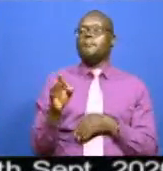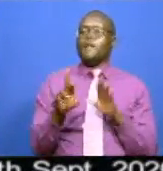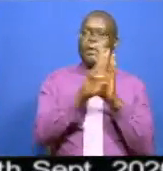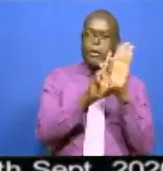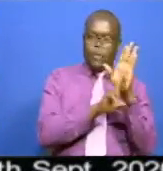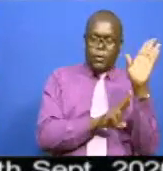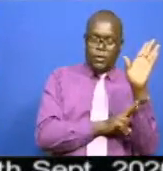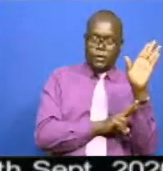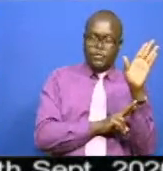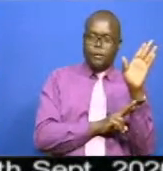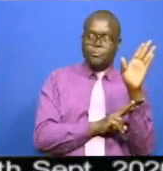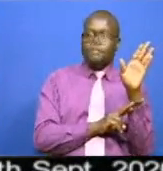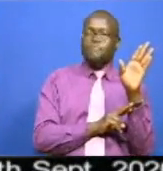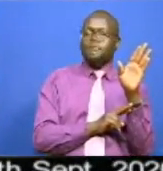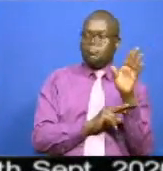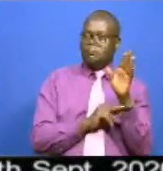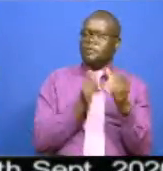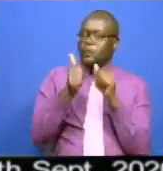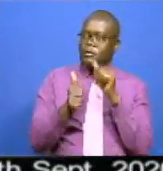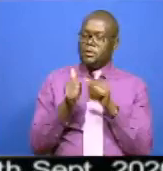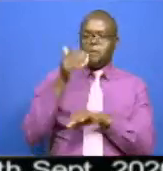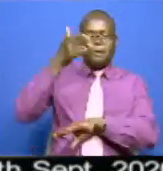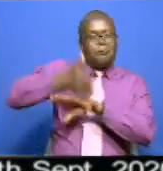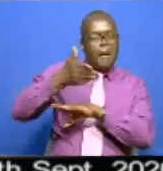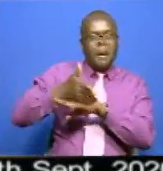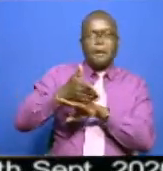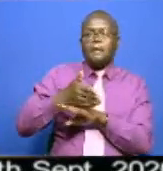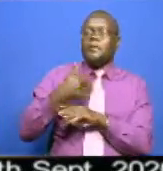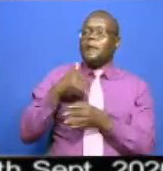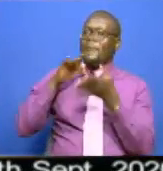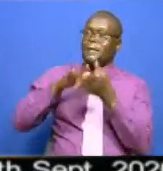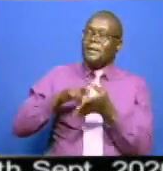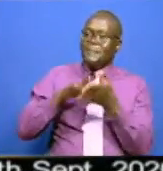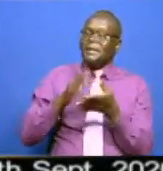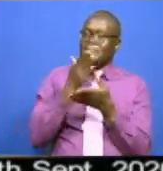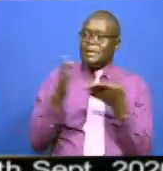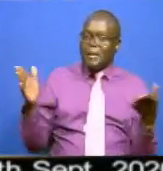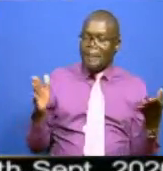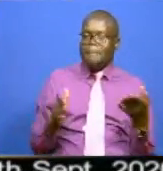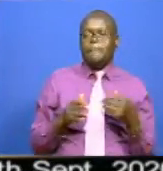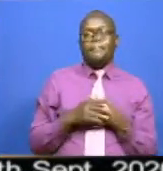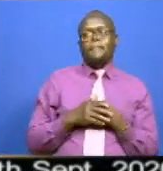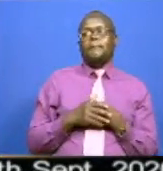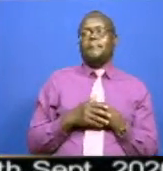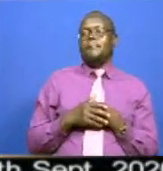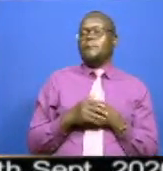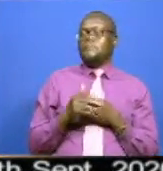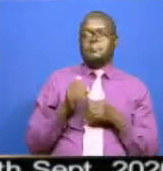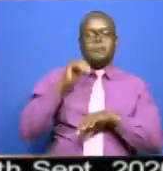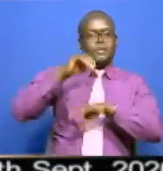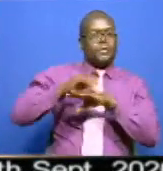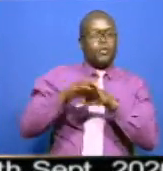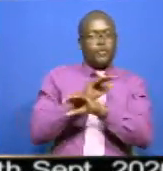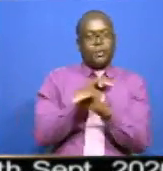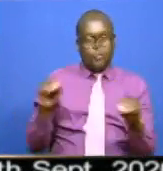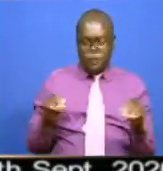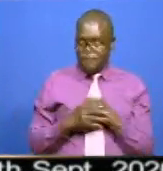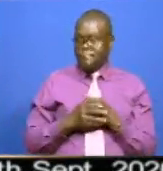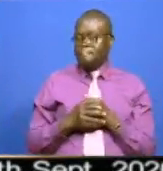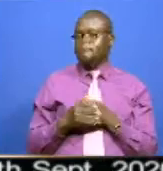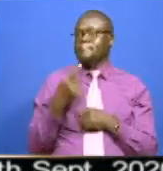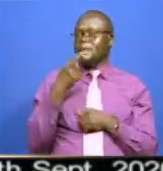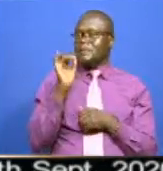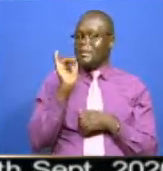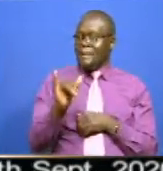that are faulty. And Mr. Speaker, I just want to re-emphasize some of the perimeters that are not very good. And I want to say that even